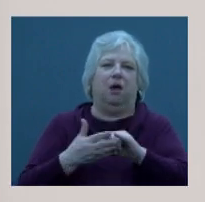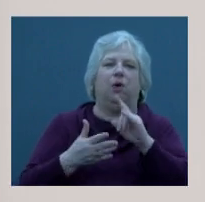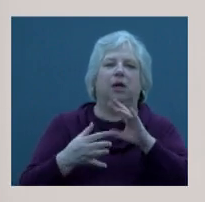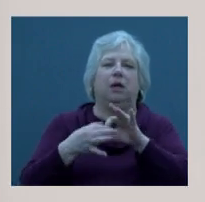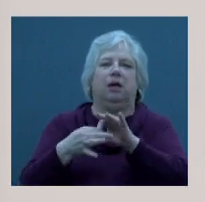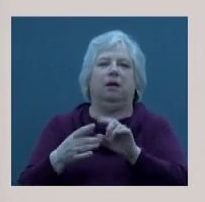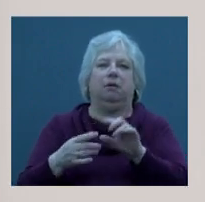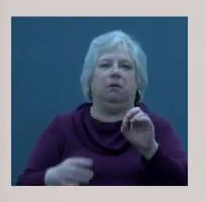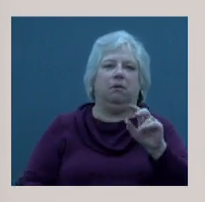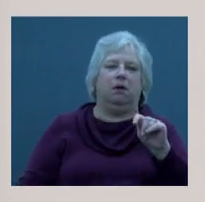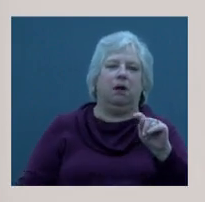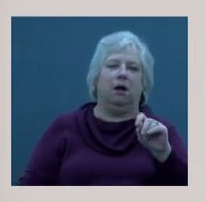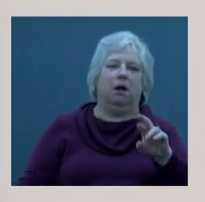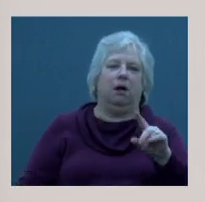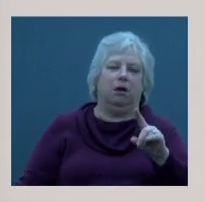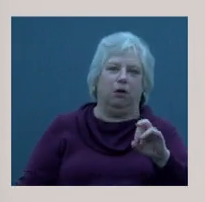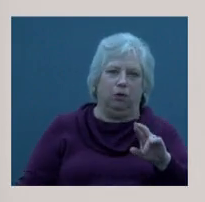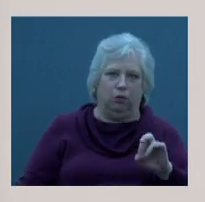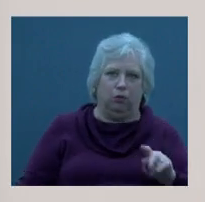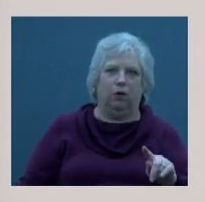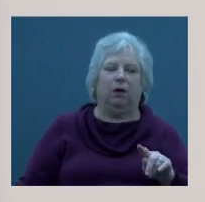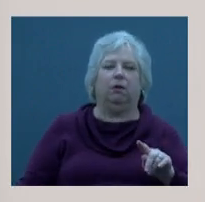Road. This sign would be